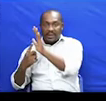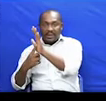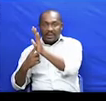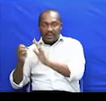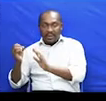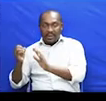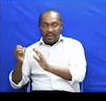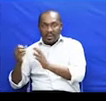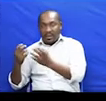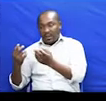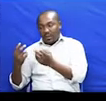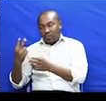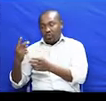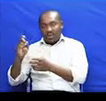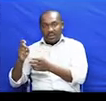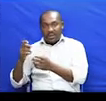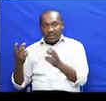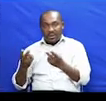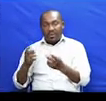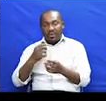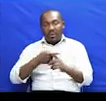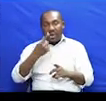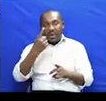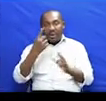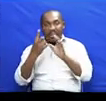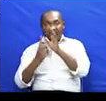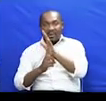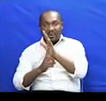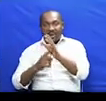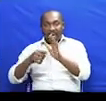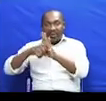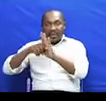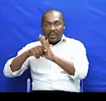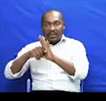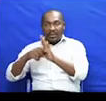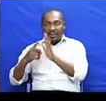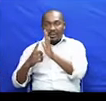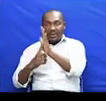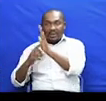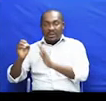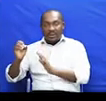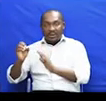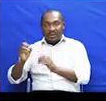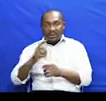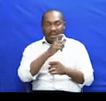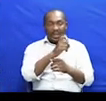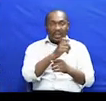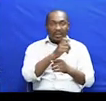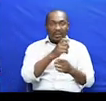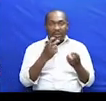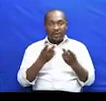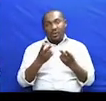2x will be equal to 106 minus 60. So x is equal to